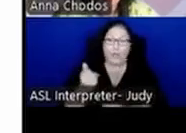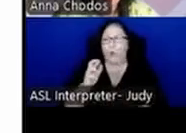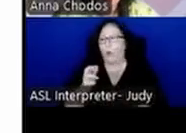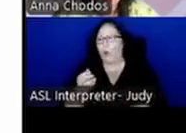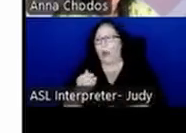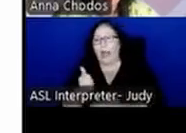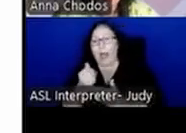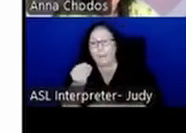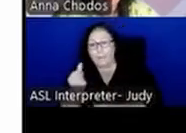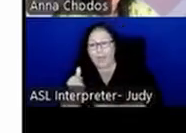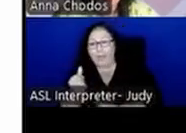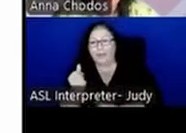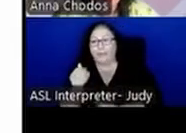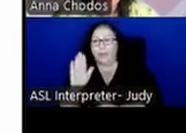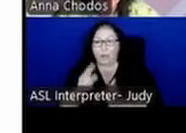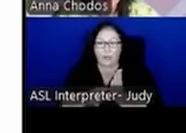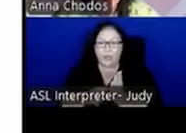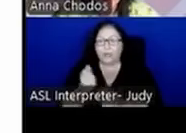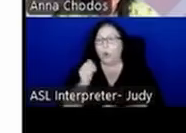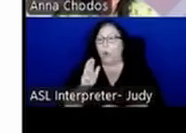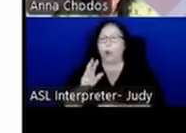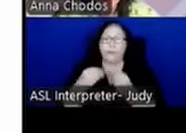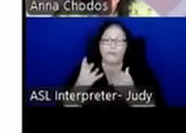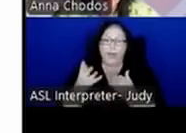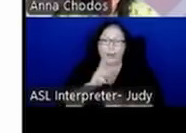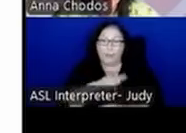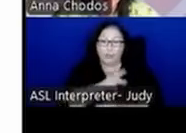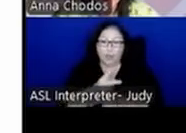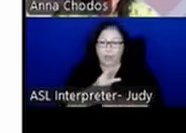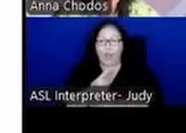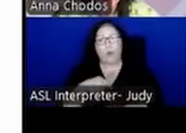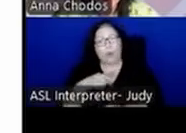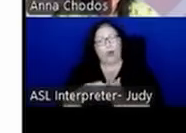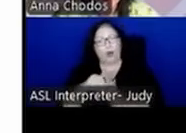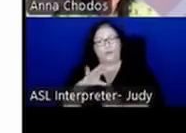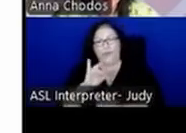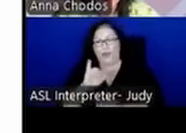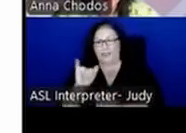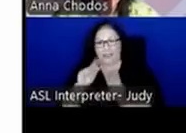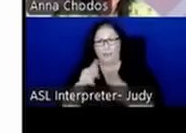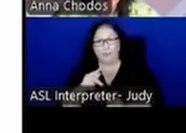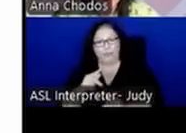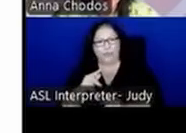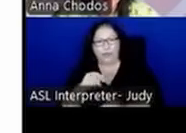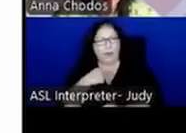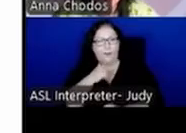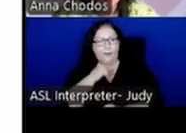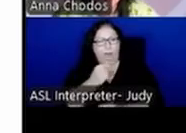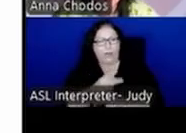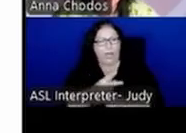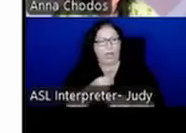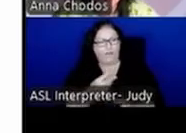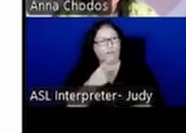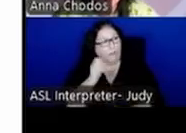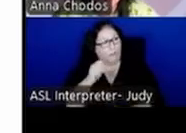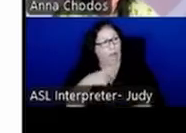or even providing personal care, we often find that same person who says they're not a caregiver says, yes, I do these tasks. So